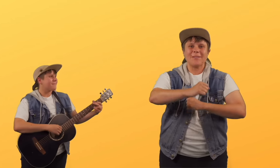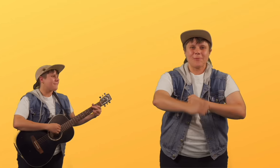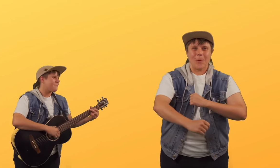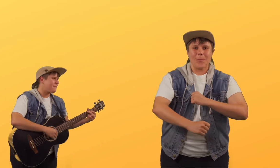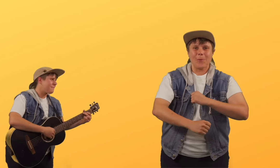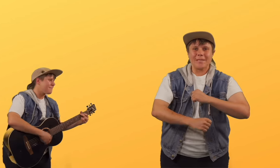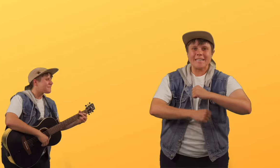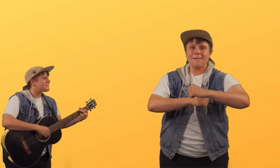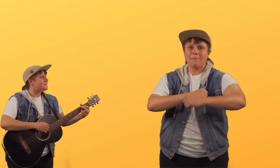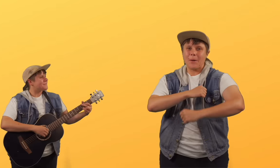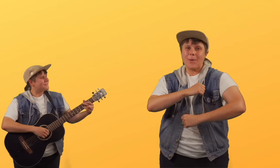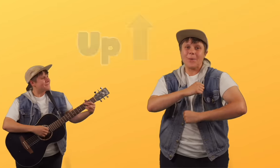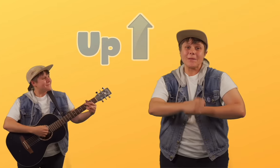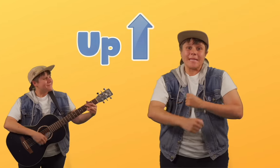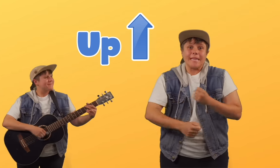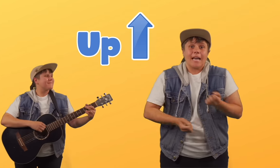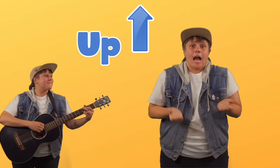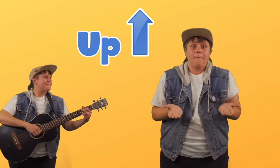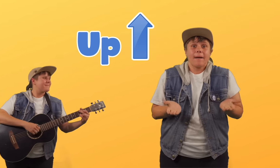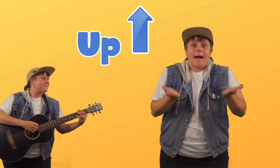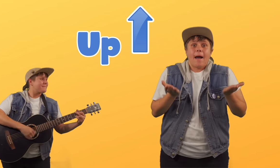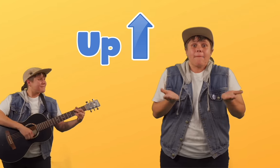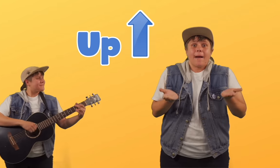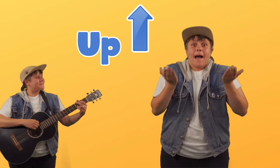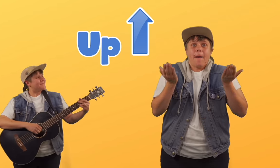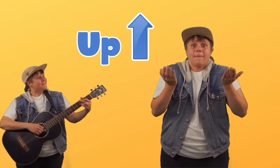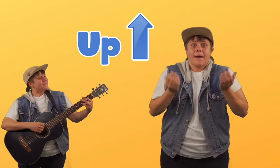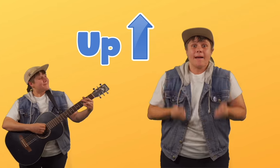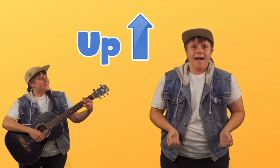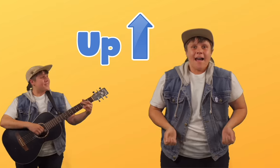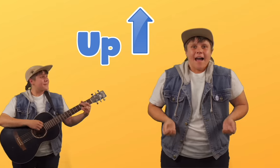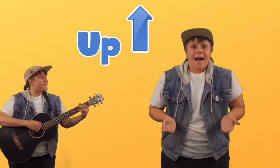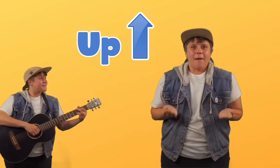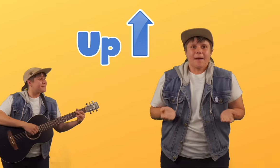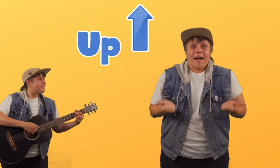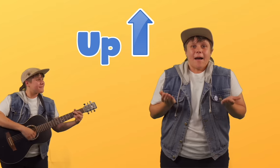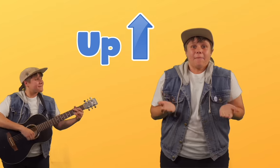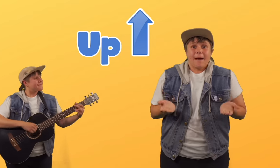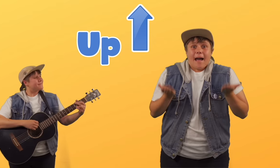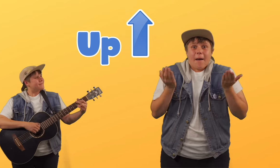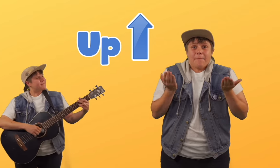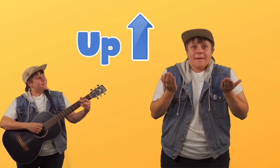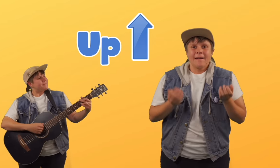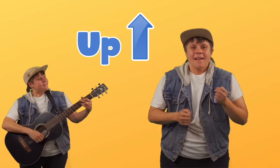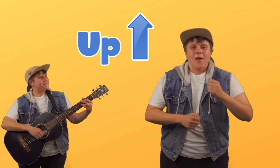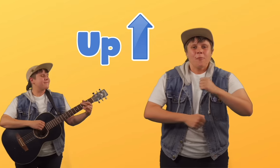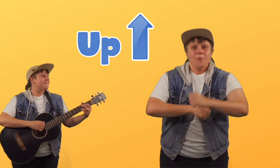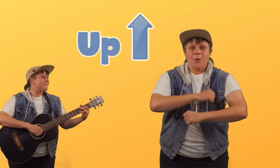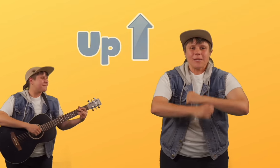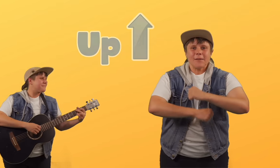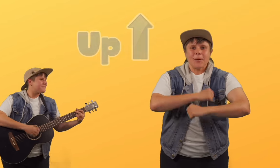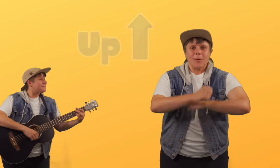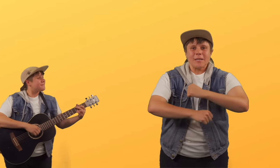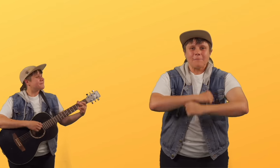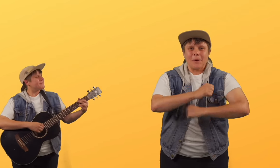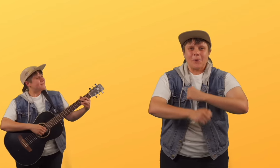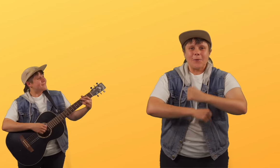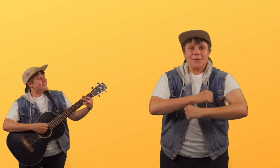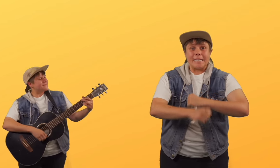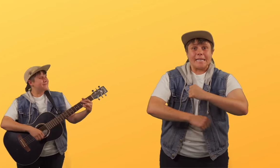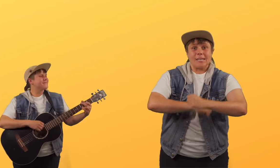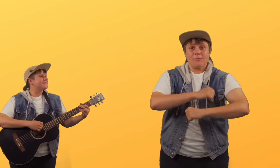Roly-poly, roly-poly, up, up, up. Up, up, up. Roly,